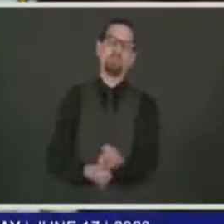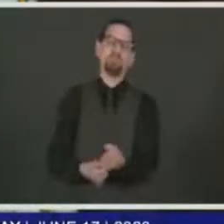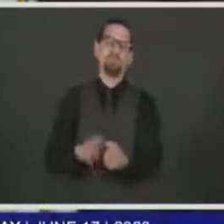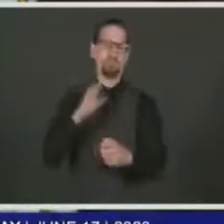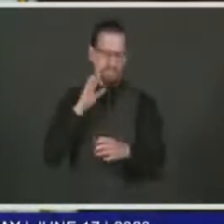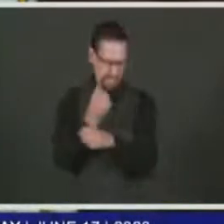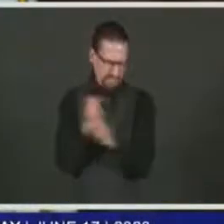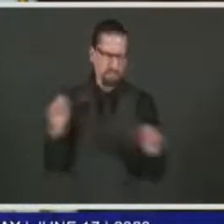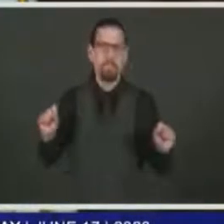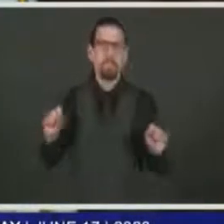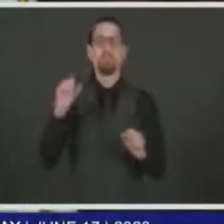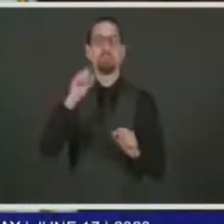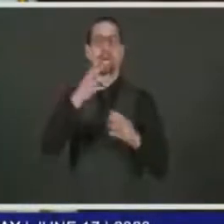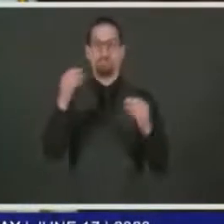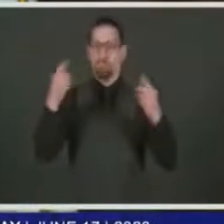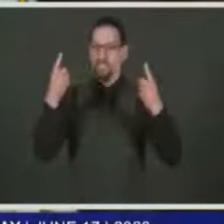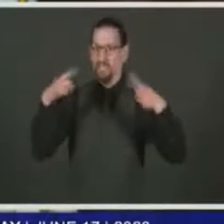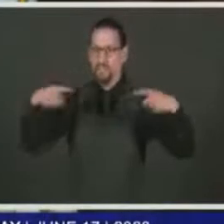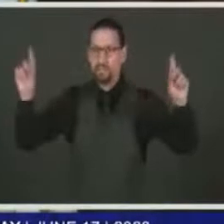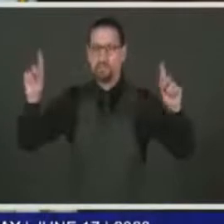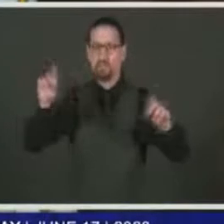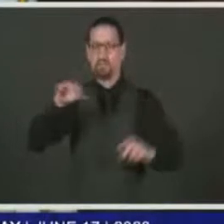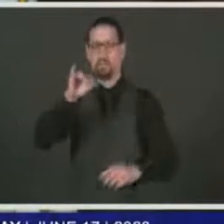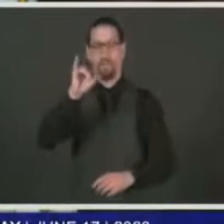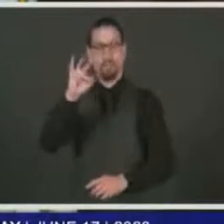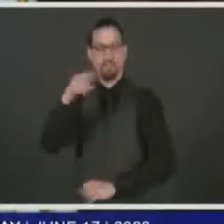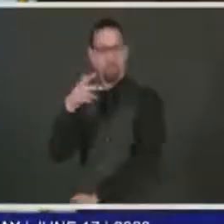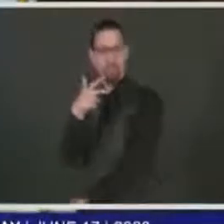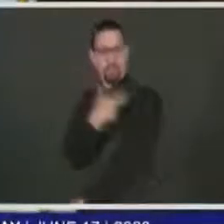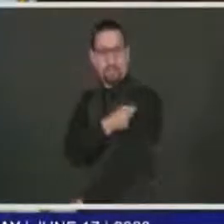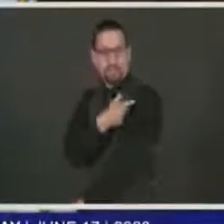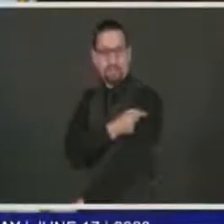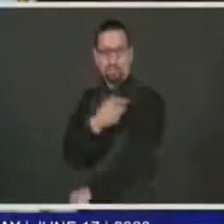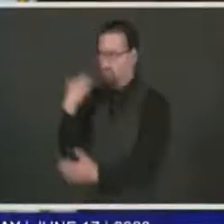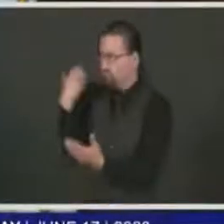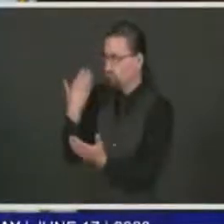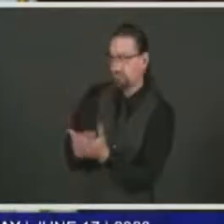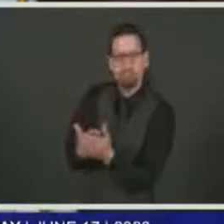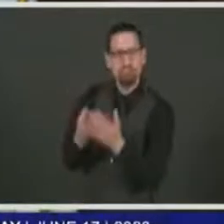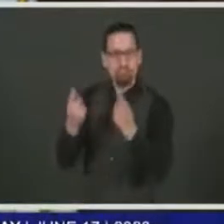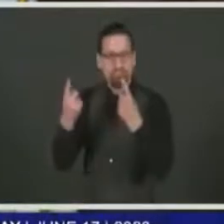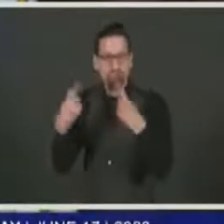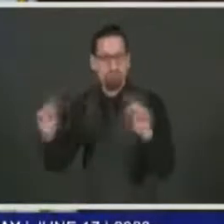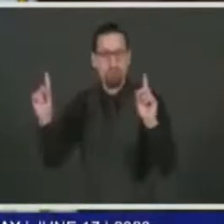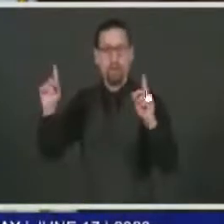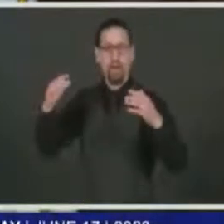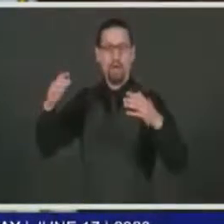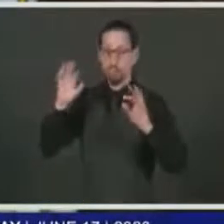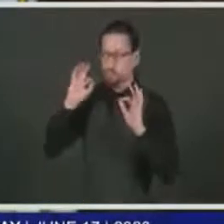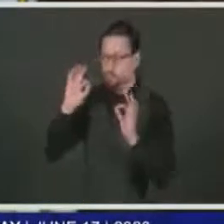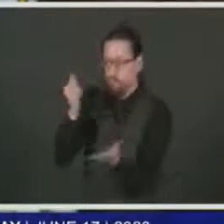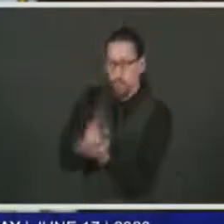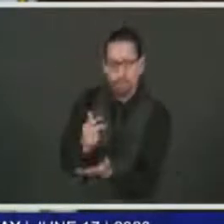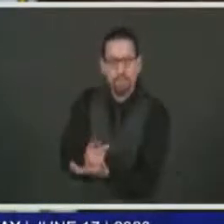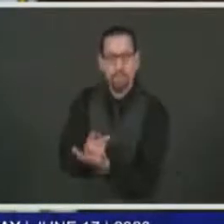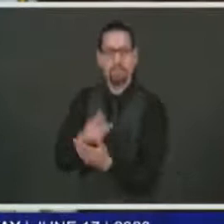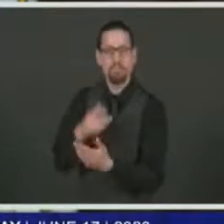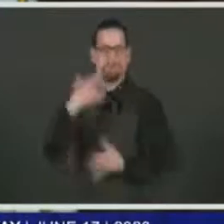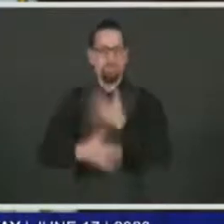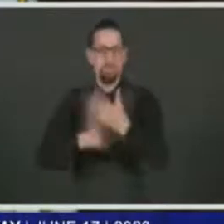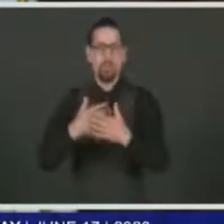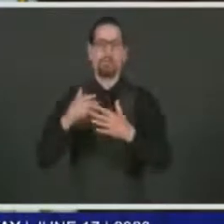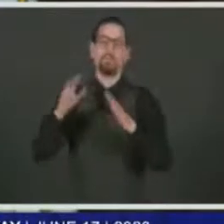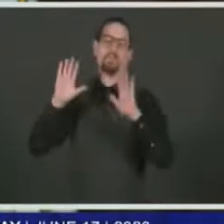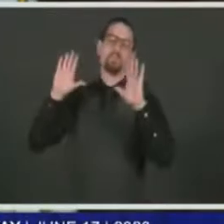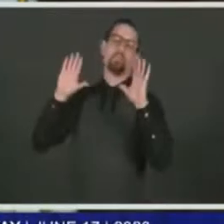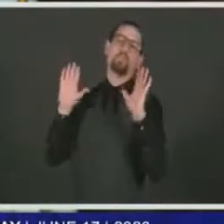a vaccine, you know, that'll be great. But also, I think our economy and our healthcare system and our educational